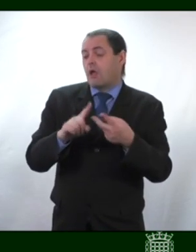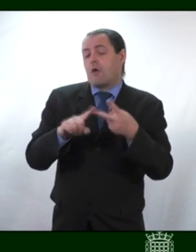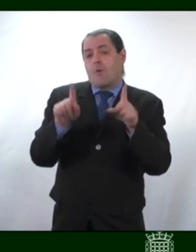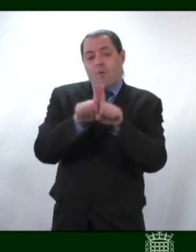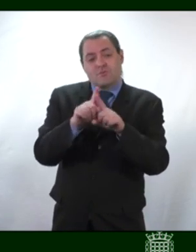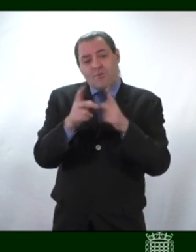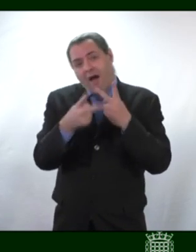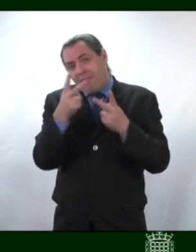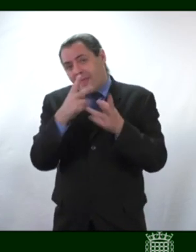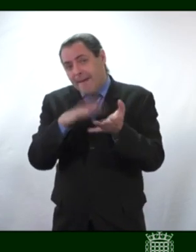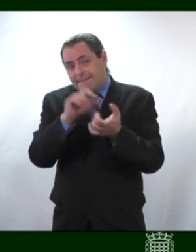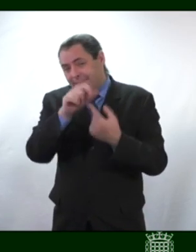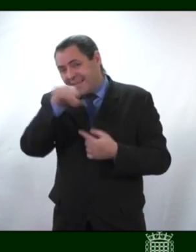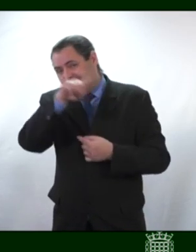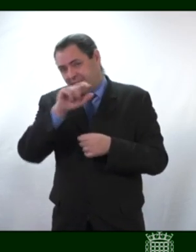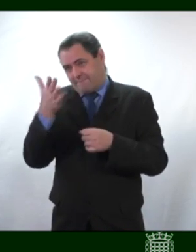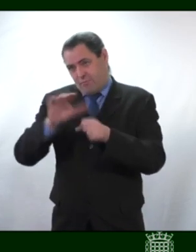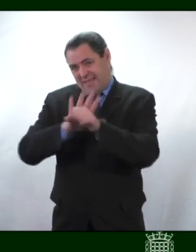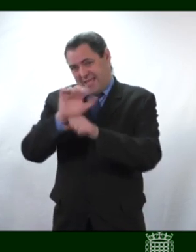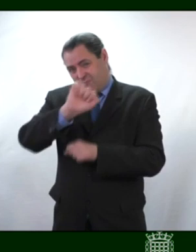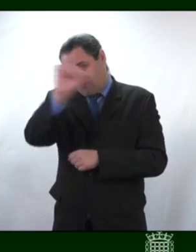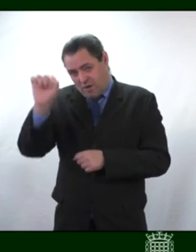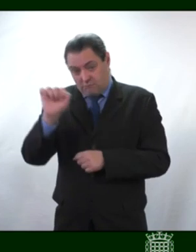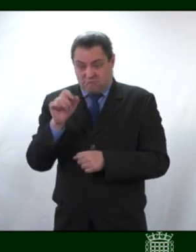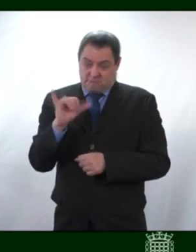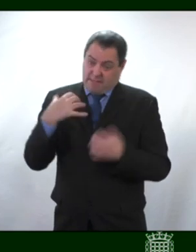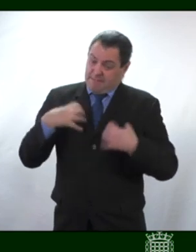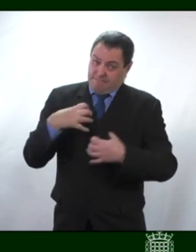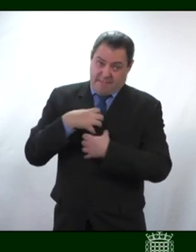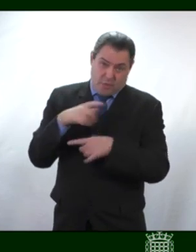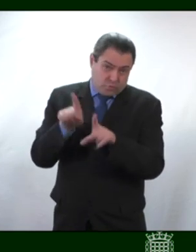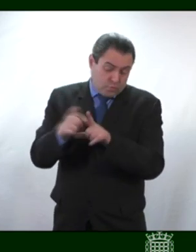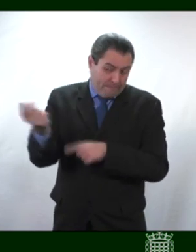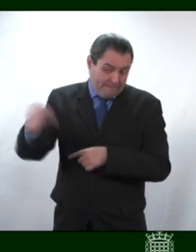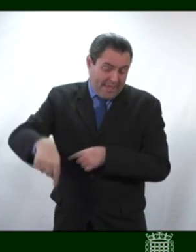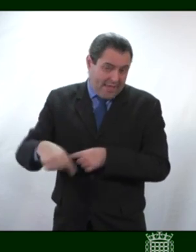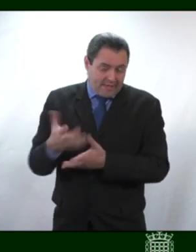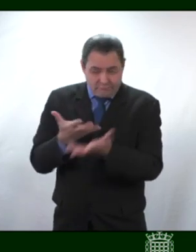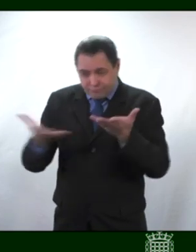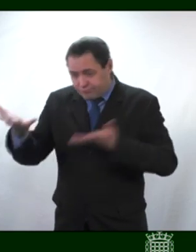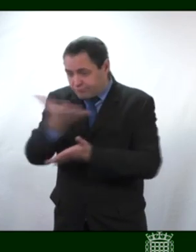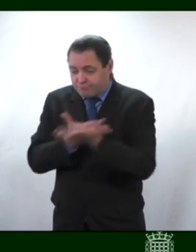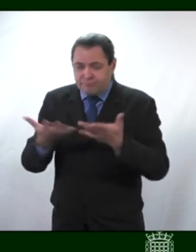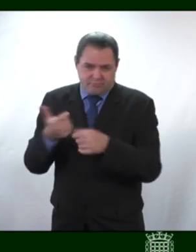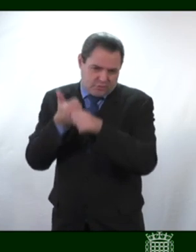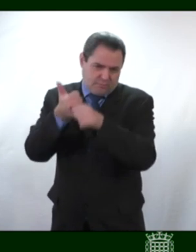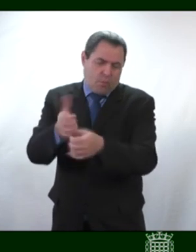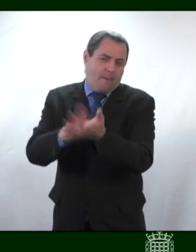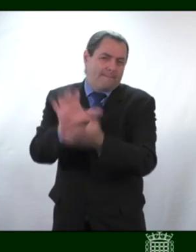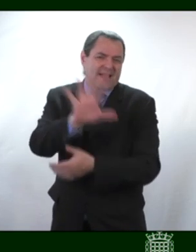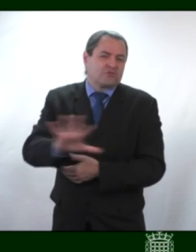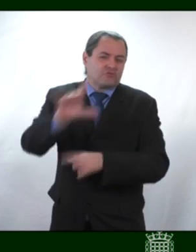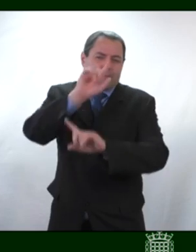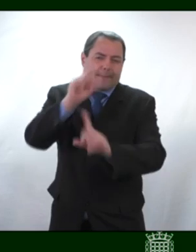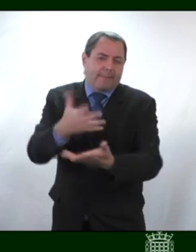House, and, if he wants to, the Mayor will come back to the table and work together for the people of Greater Manchester. Toby